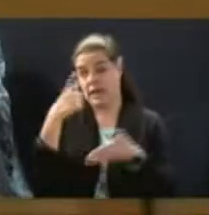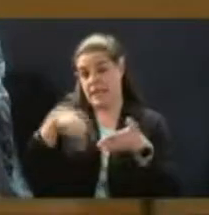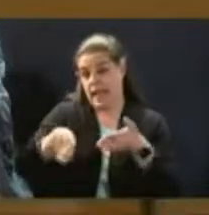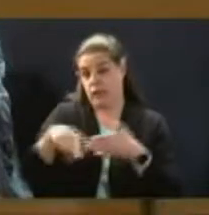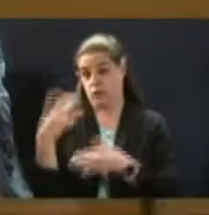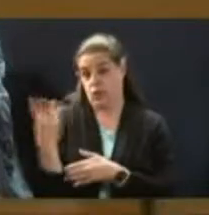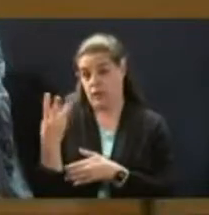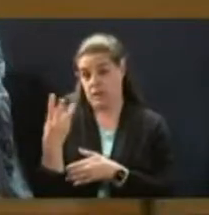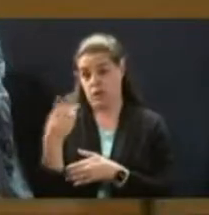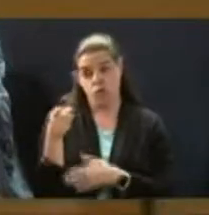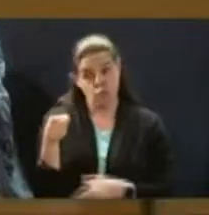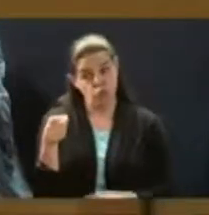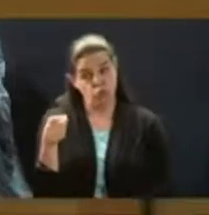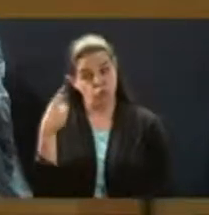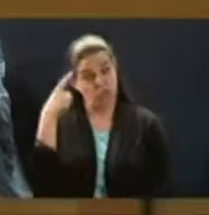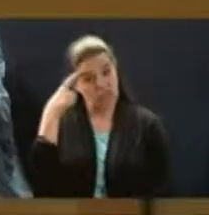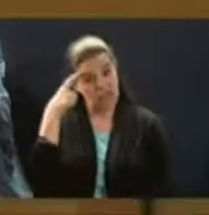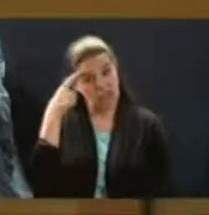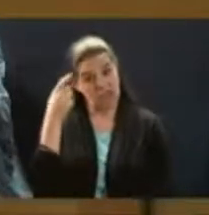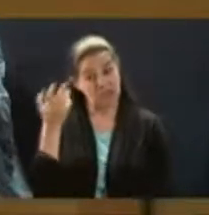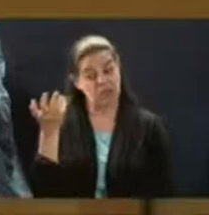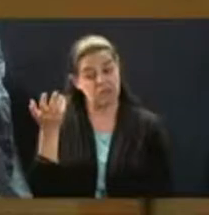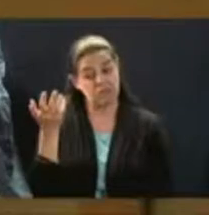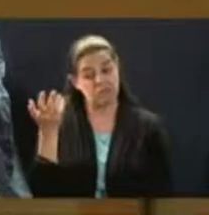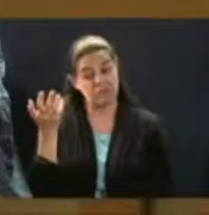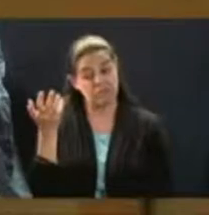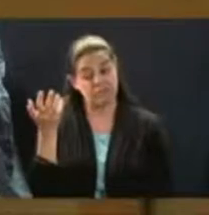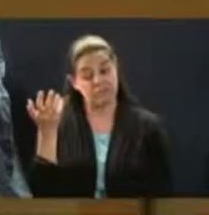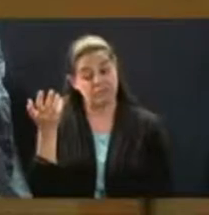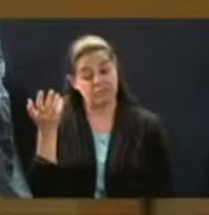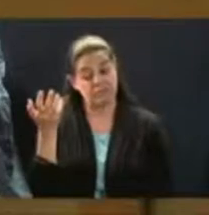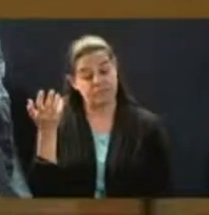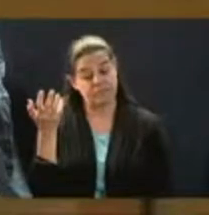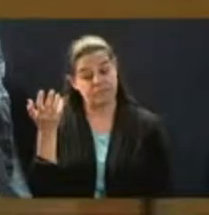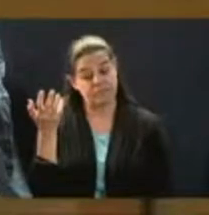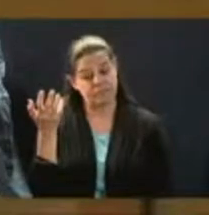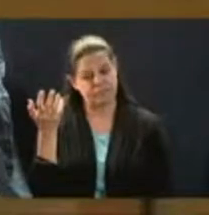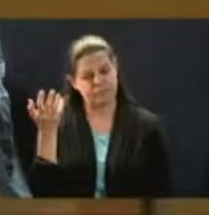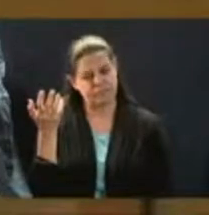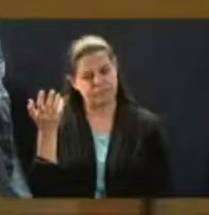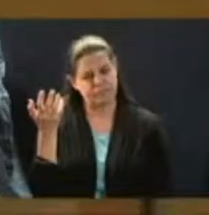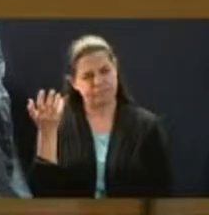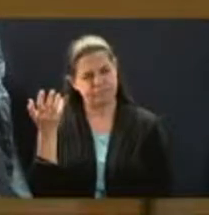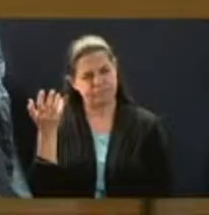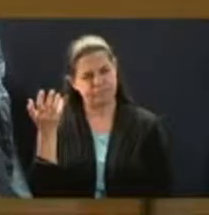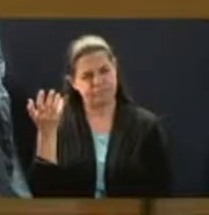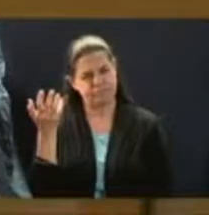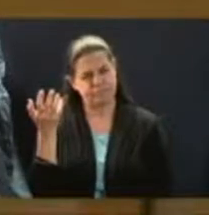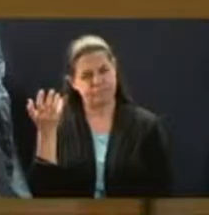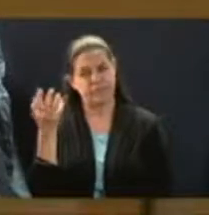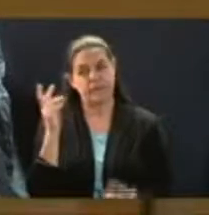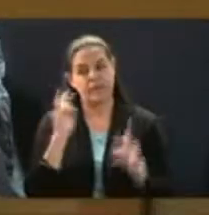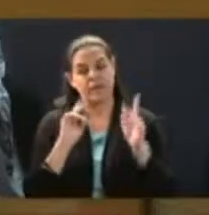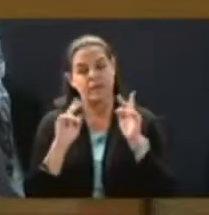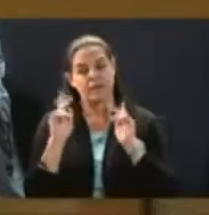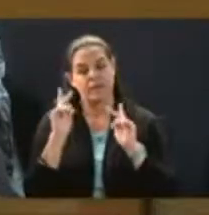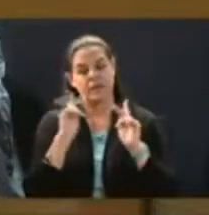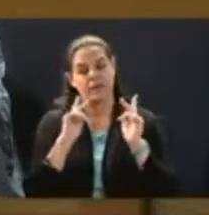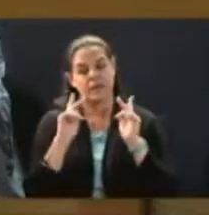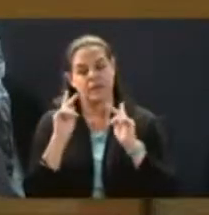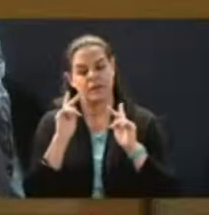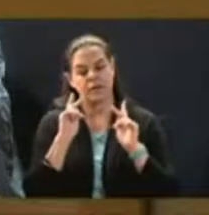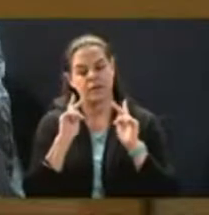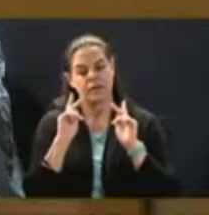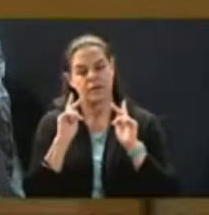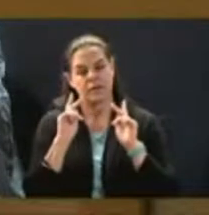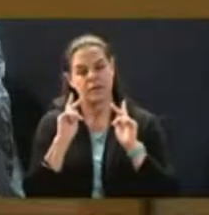Wednesday, do you think that this, since you're so interested